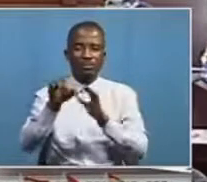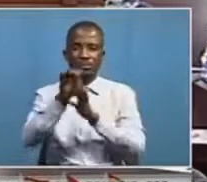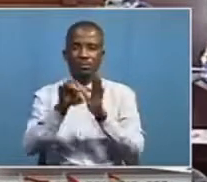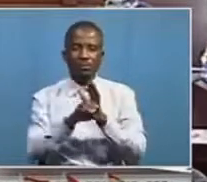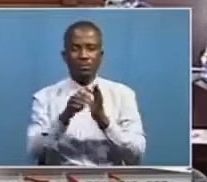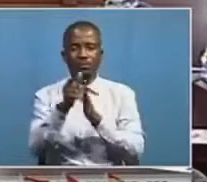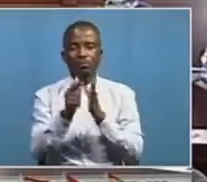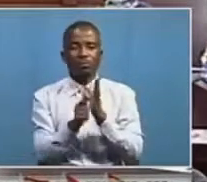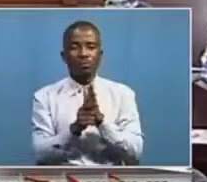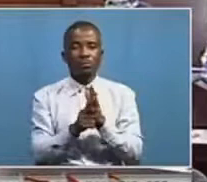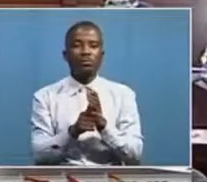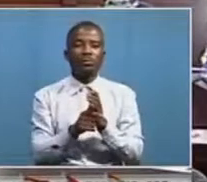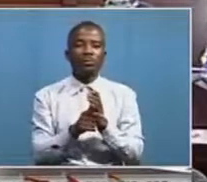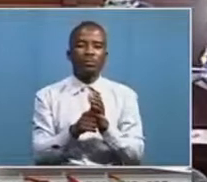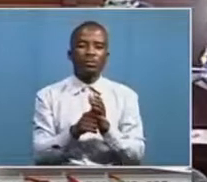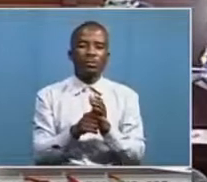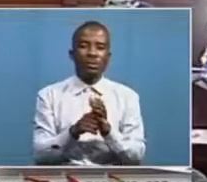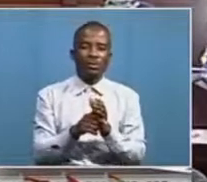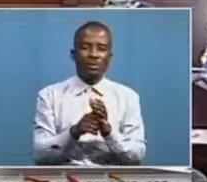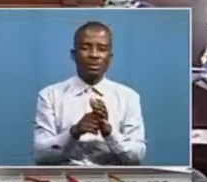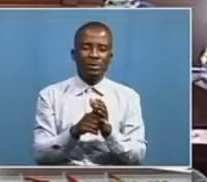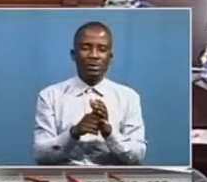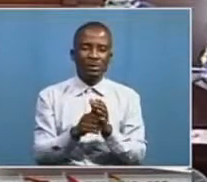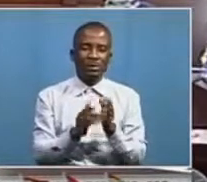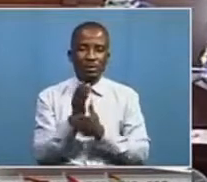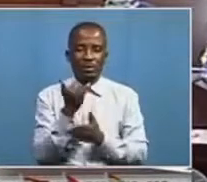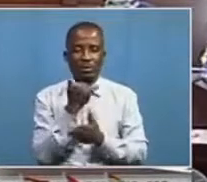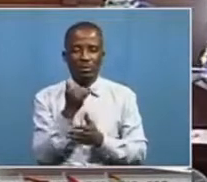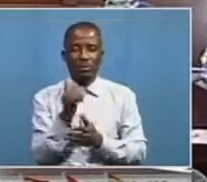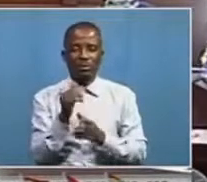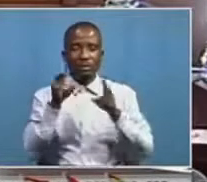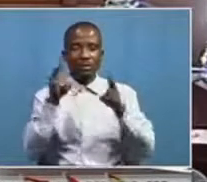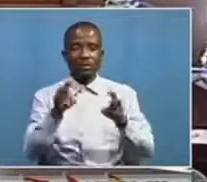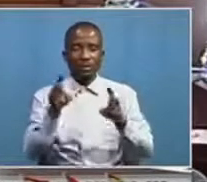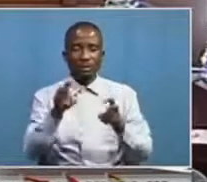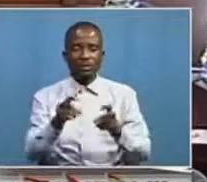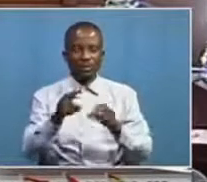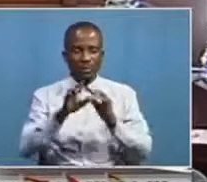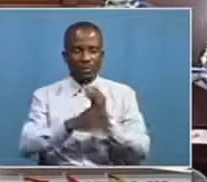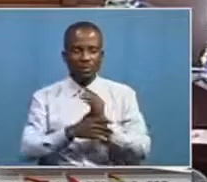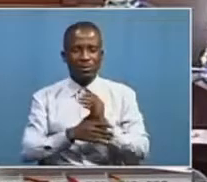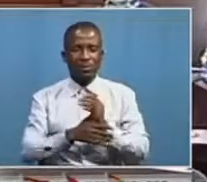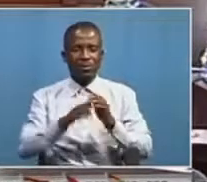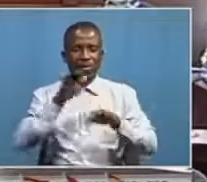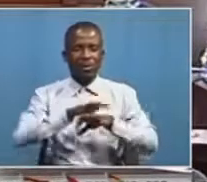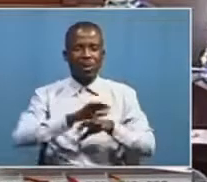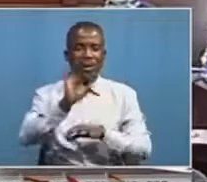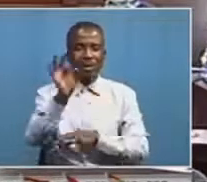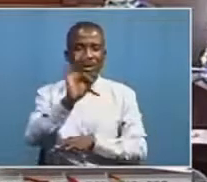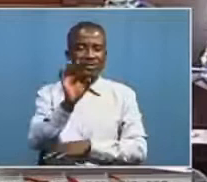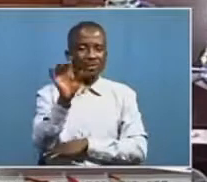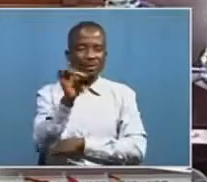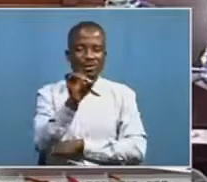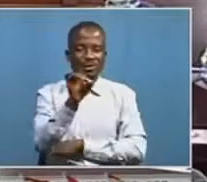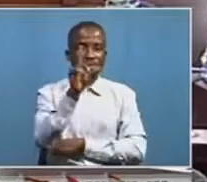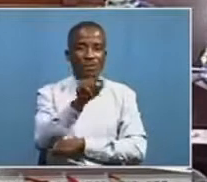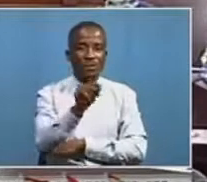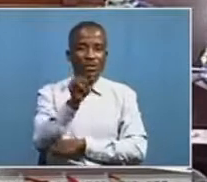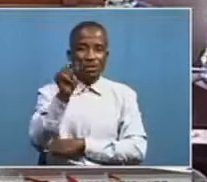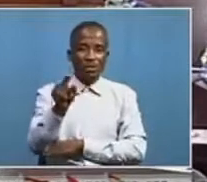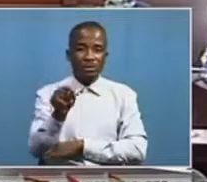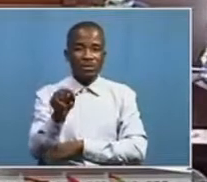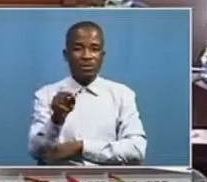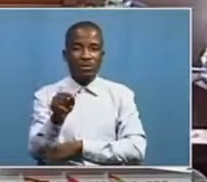3 of the 1992 Constitution. This issue seeks to ascertain whether on the 9th of December 2020,